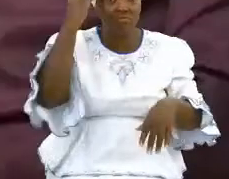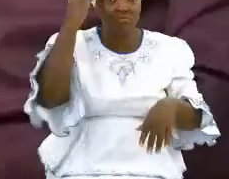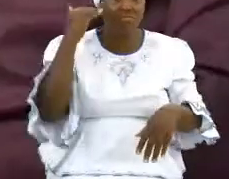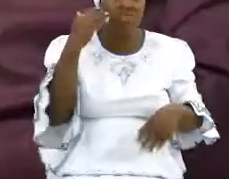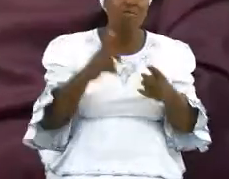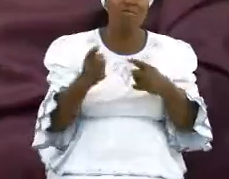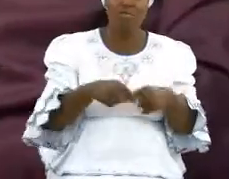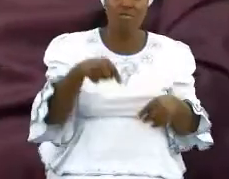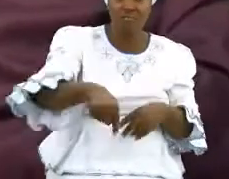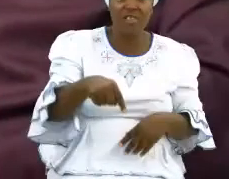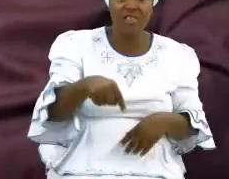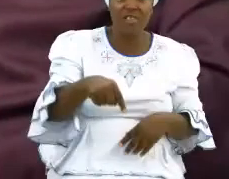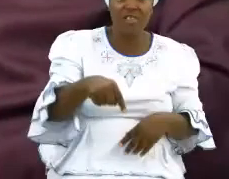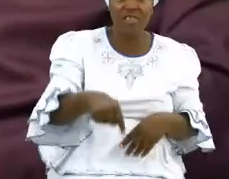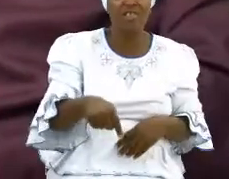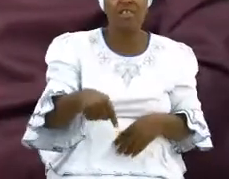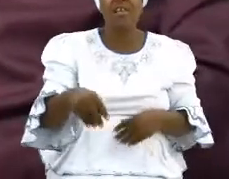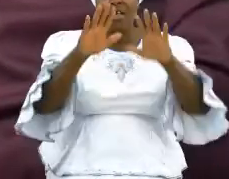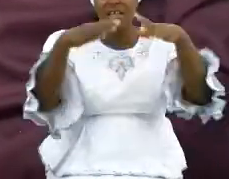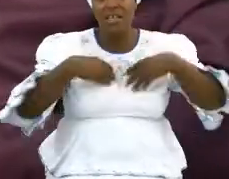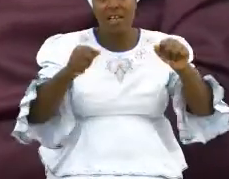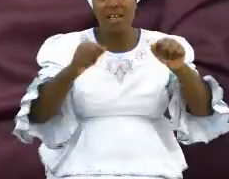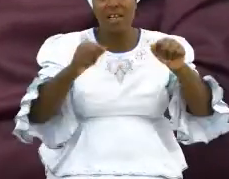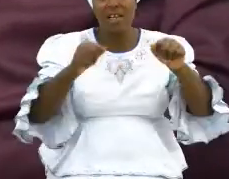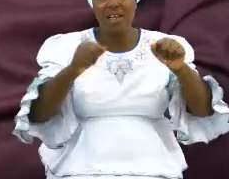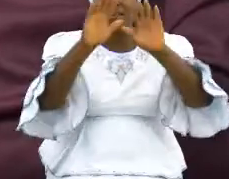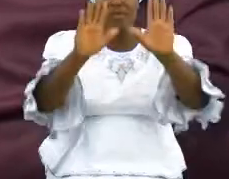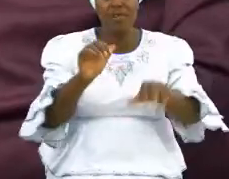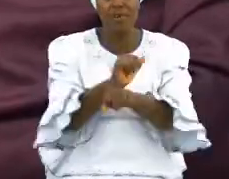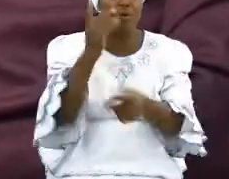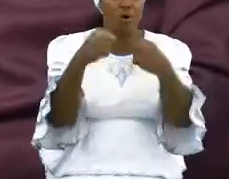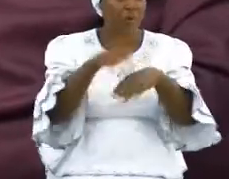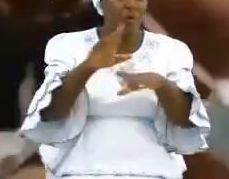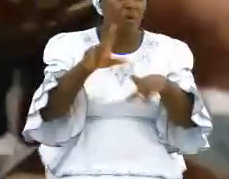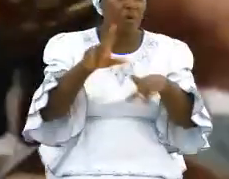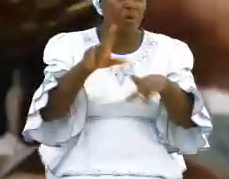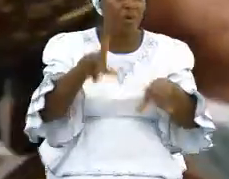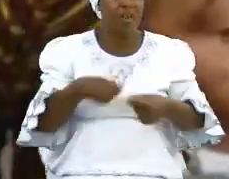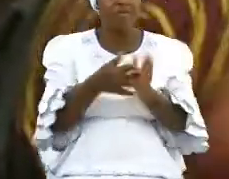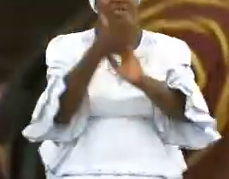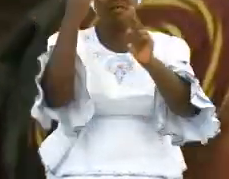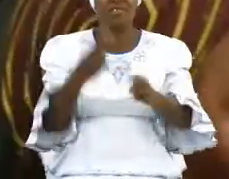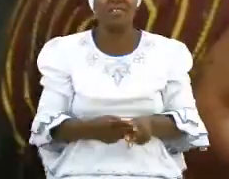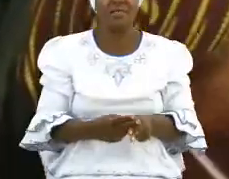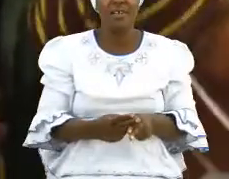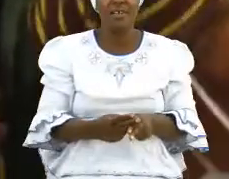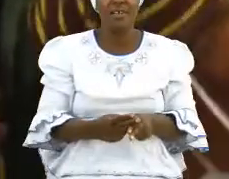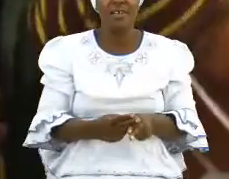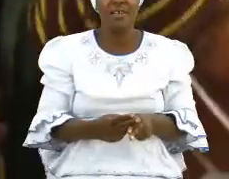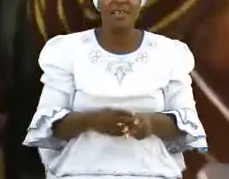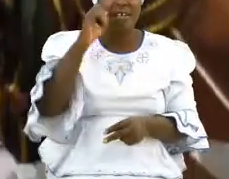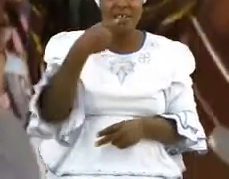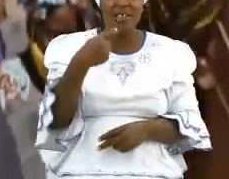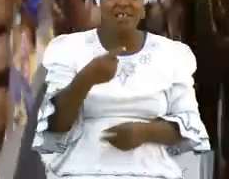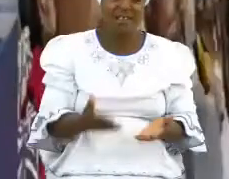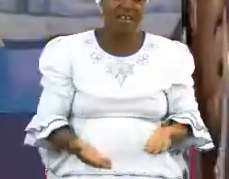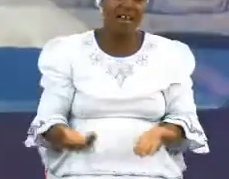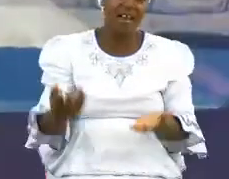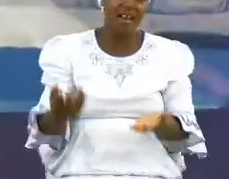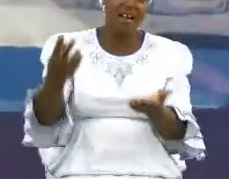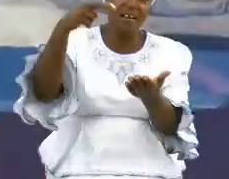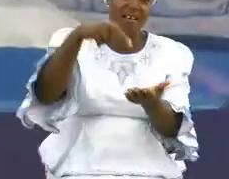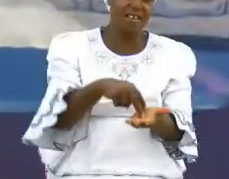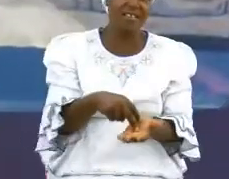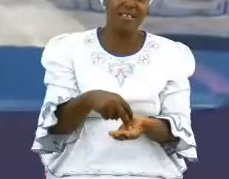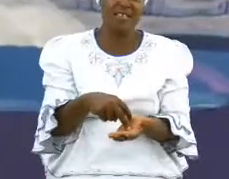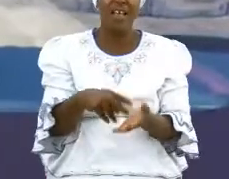healing, miracle will come upon your life in Jesus' name. He said, "Arise.